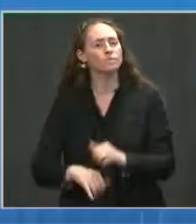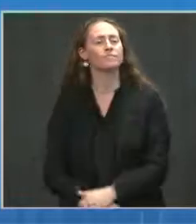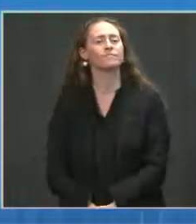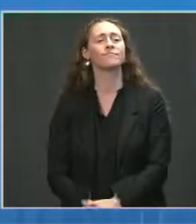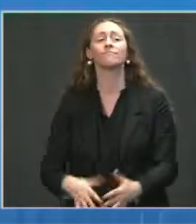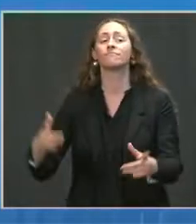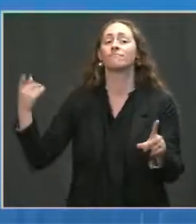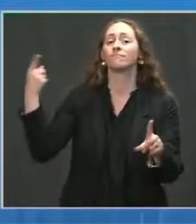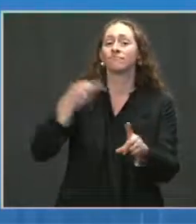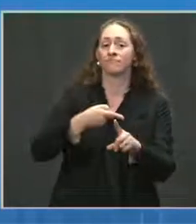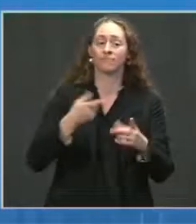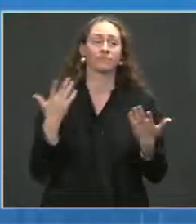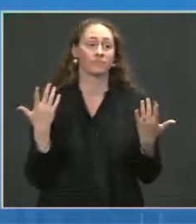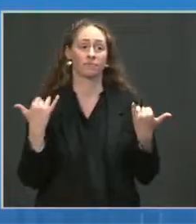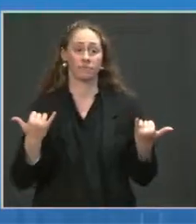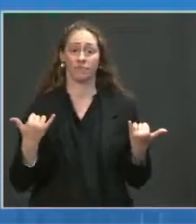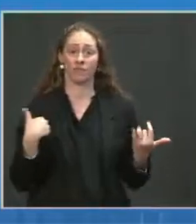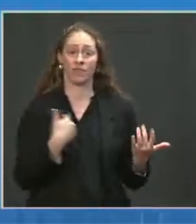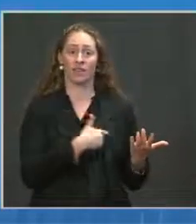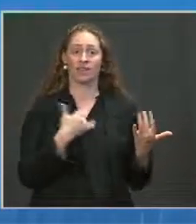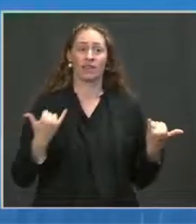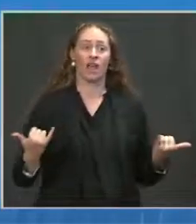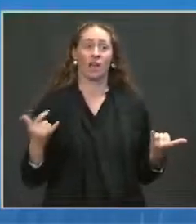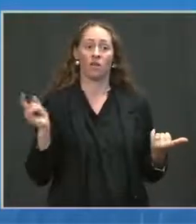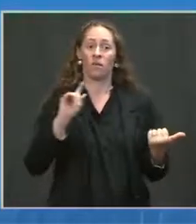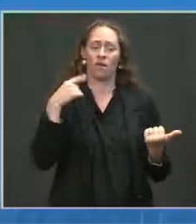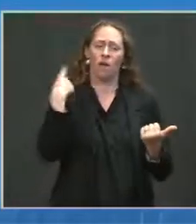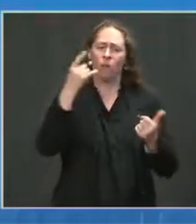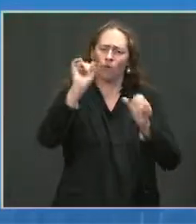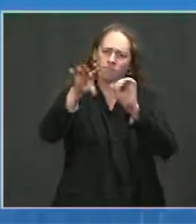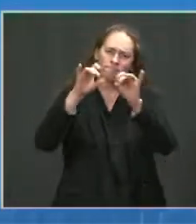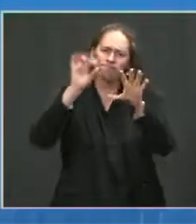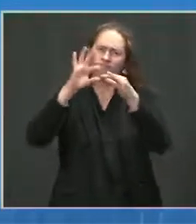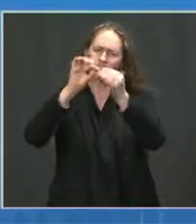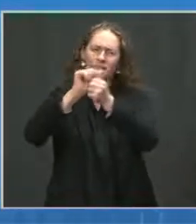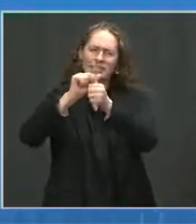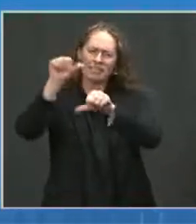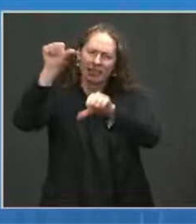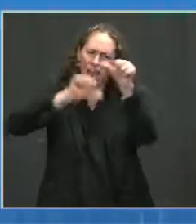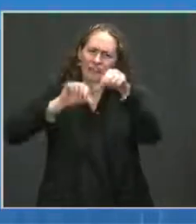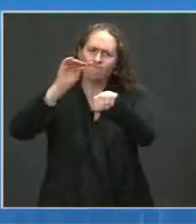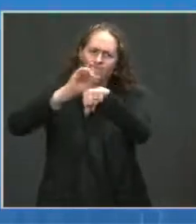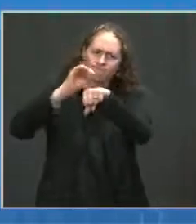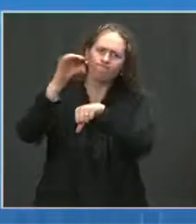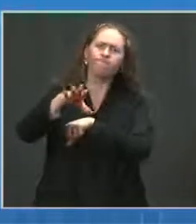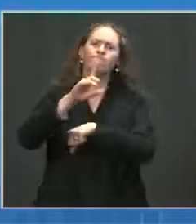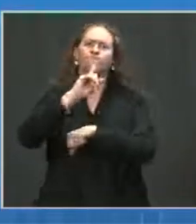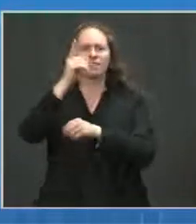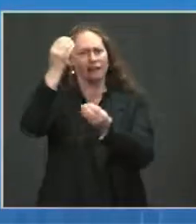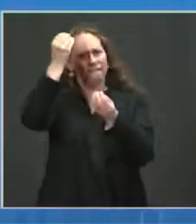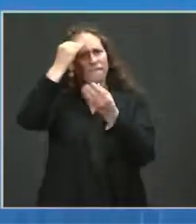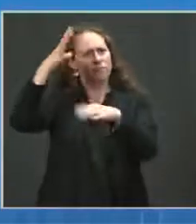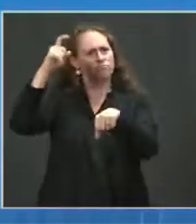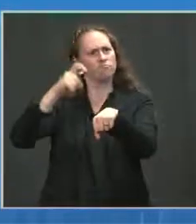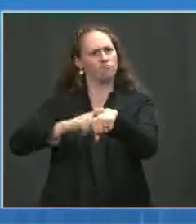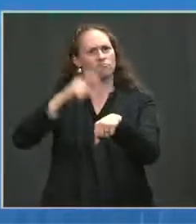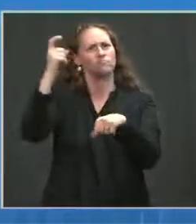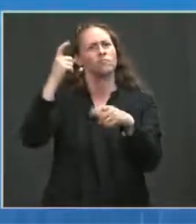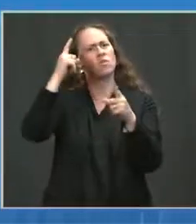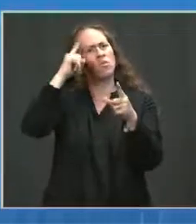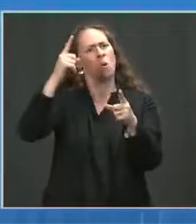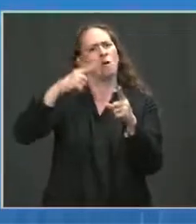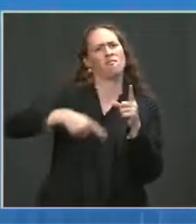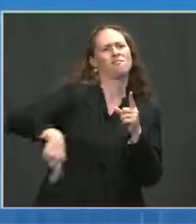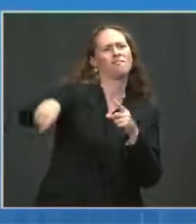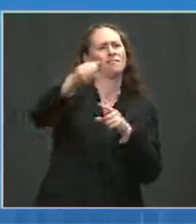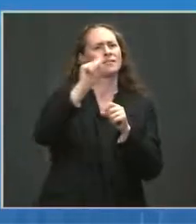here with you, providing science and updated guidance in real time to keep you and your families safe. Thank you.